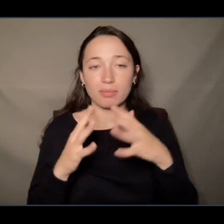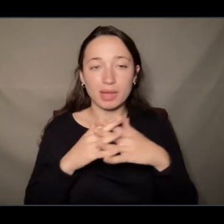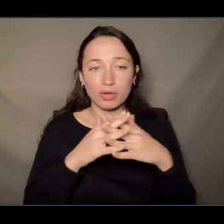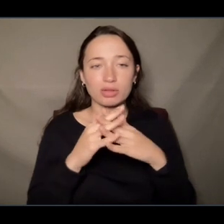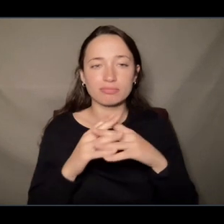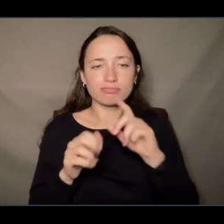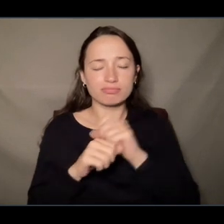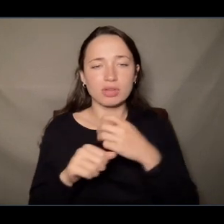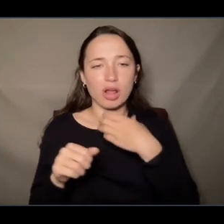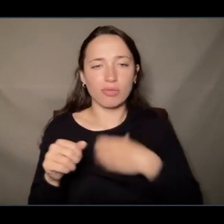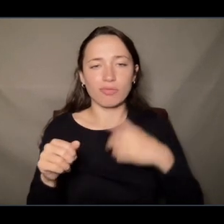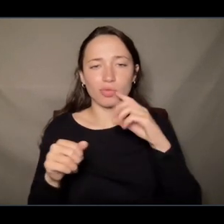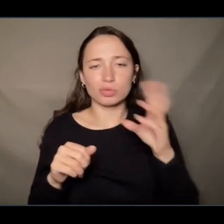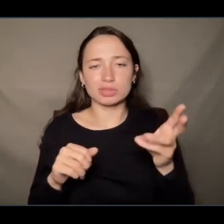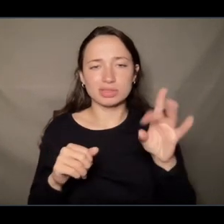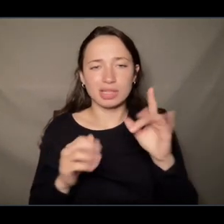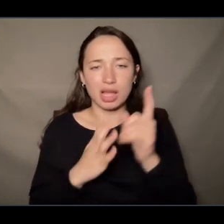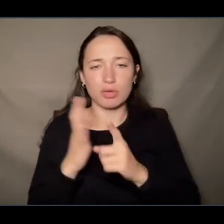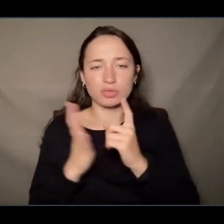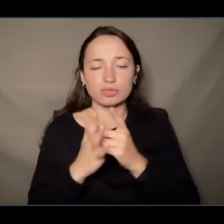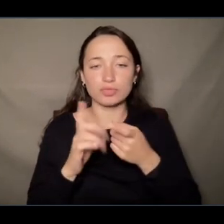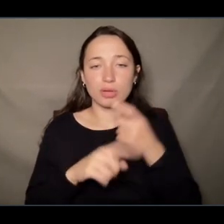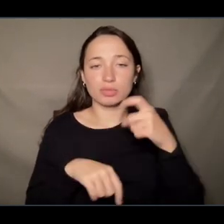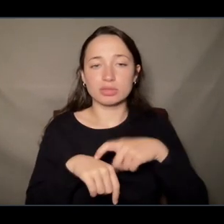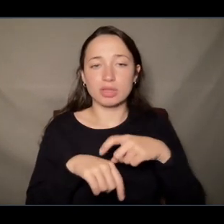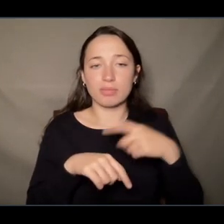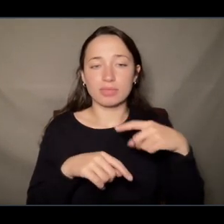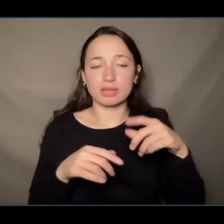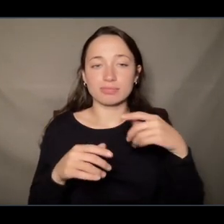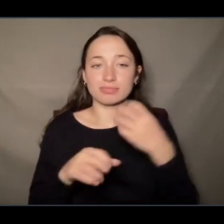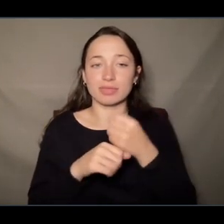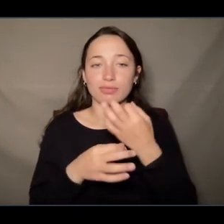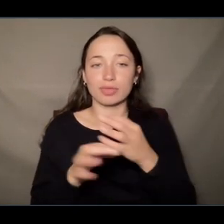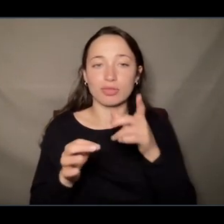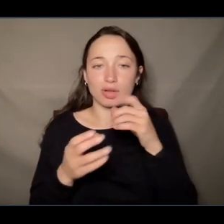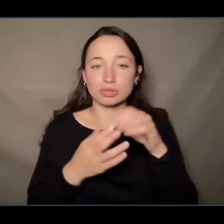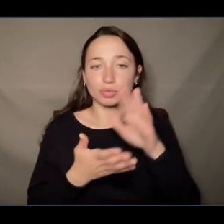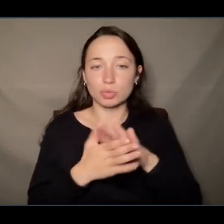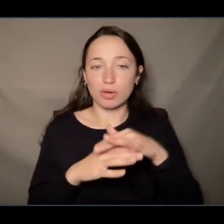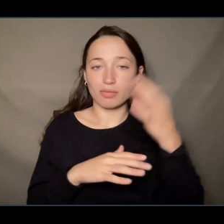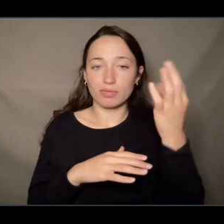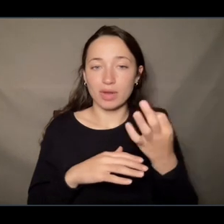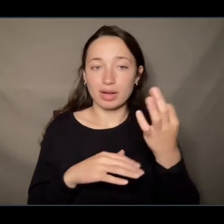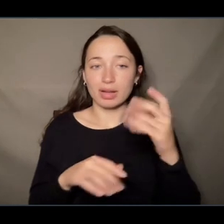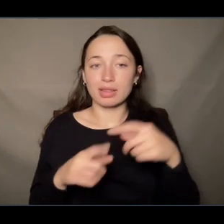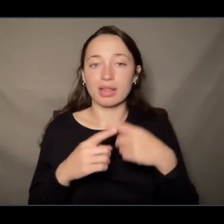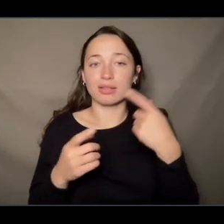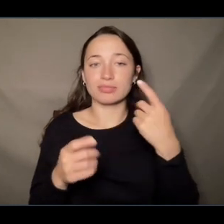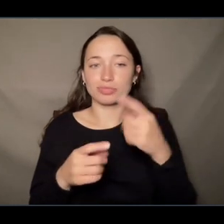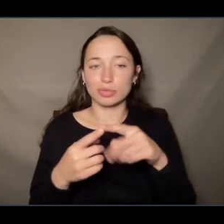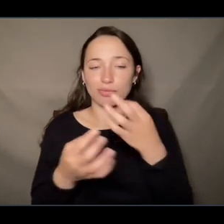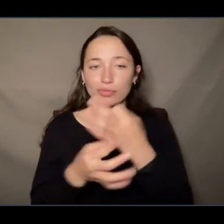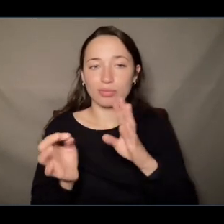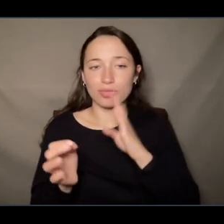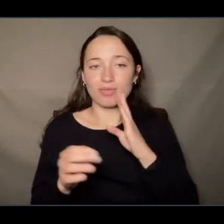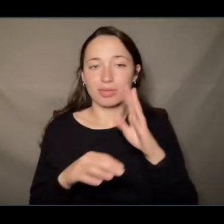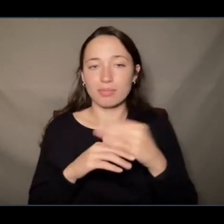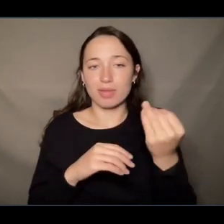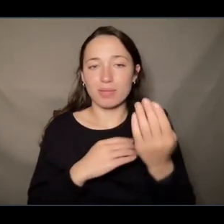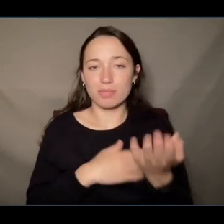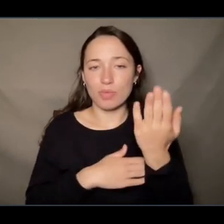America who are hungry for 68 hours, from the time they get their free lunch in school on Friday to their free breakfast on Sunday